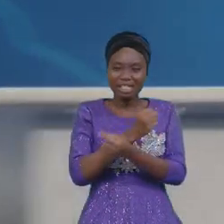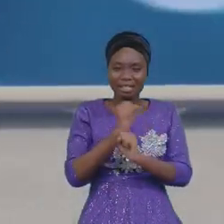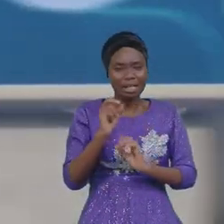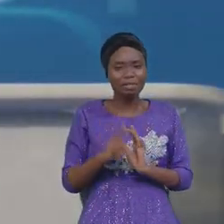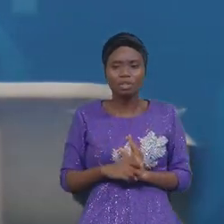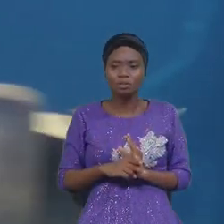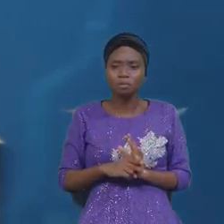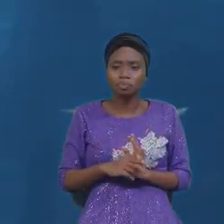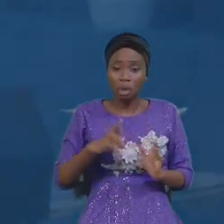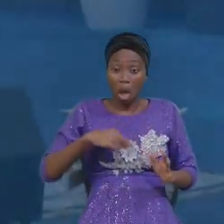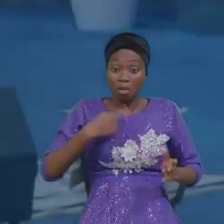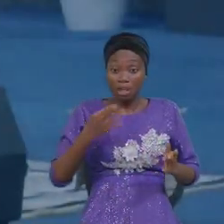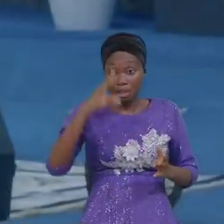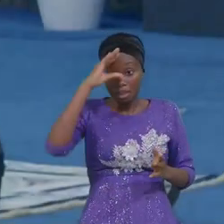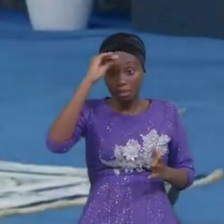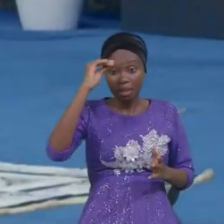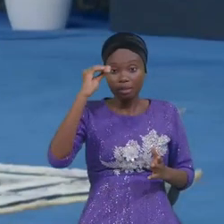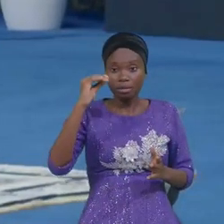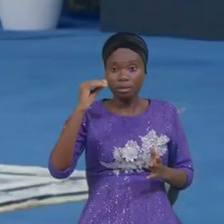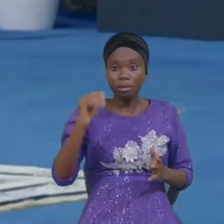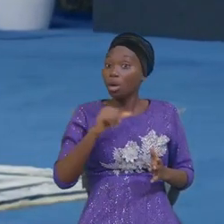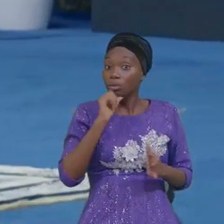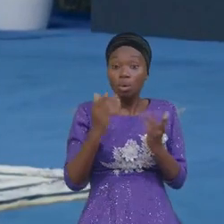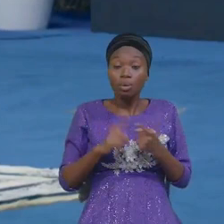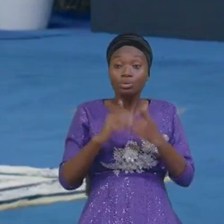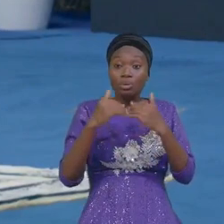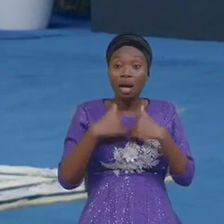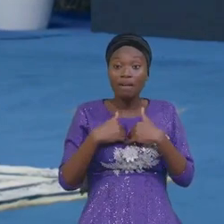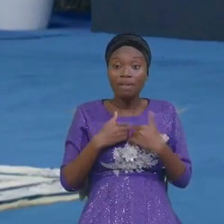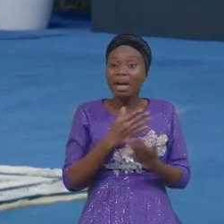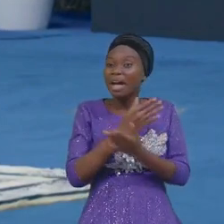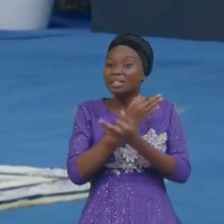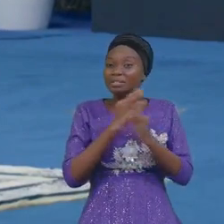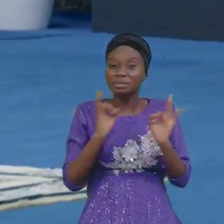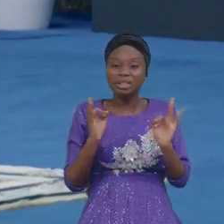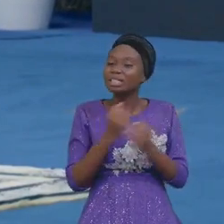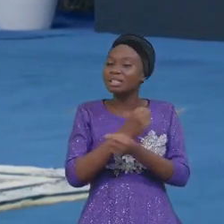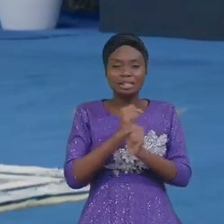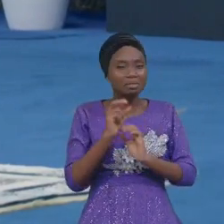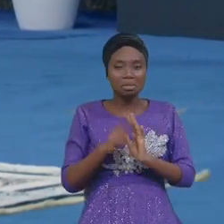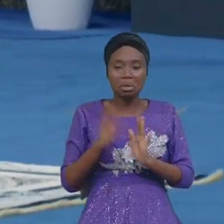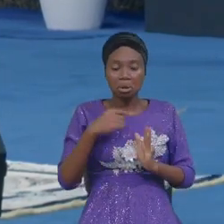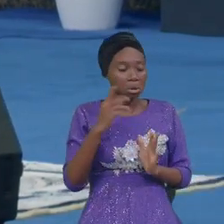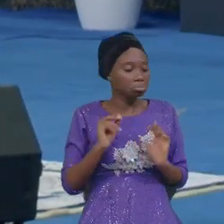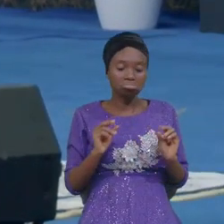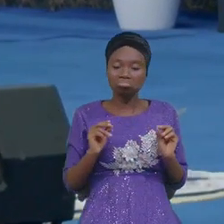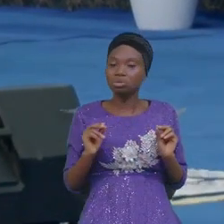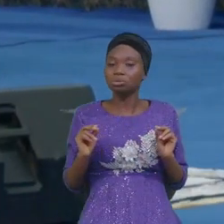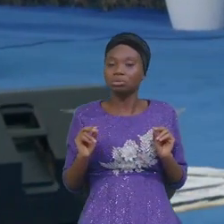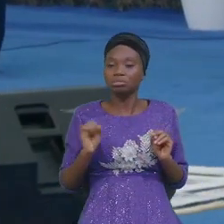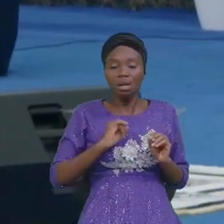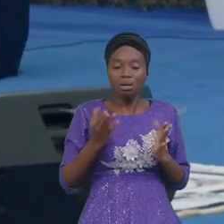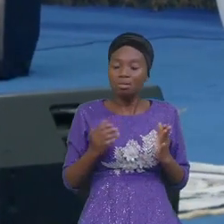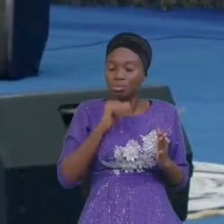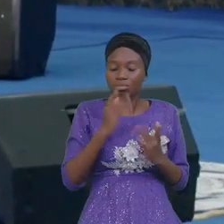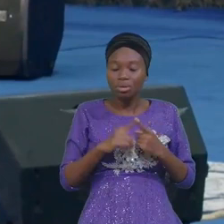Religious men, they don't want to have free salvation. They say, no, I don't take anything free from